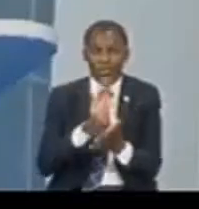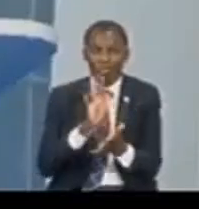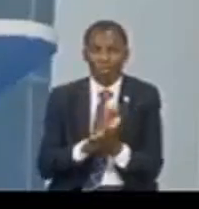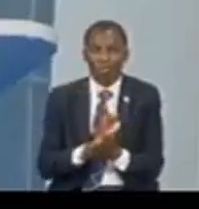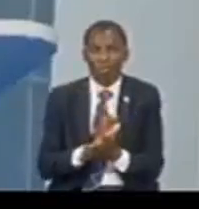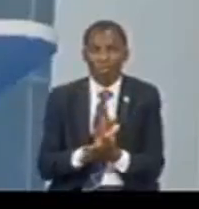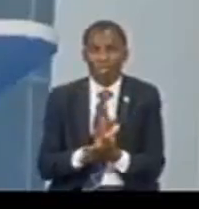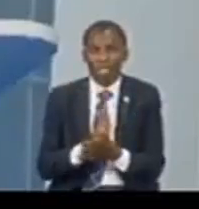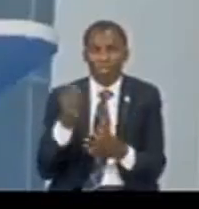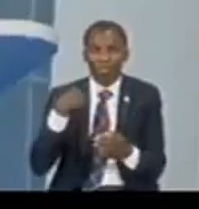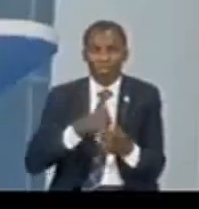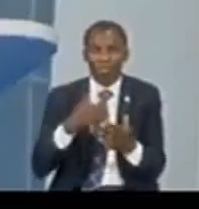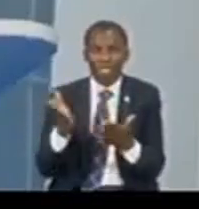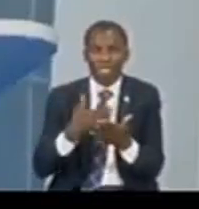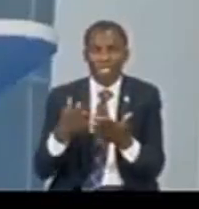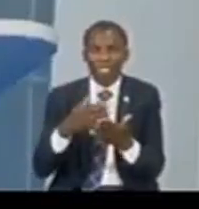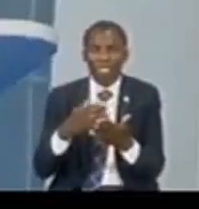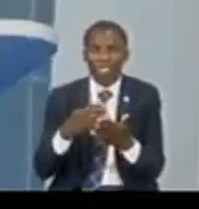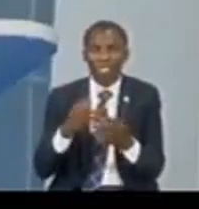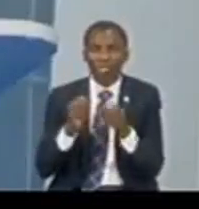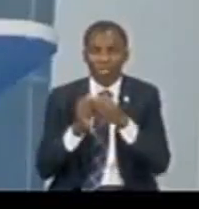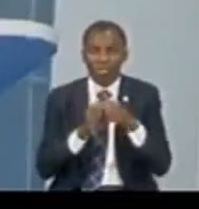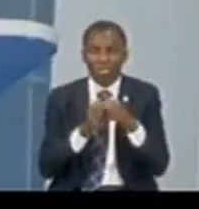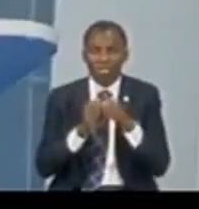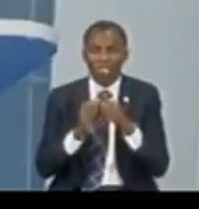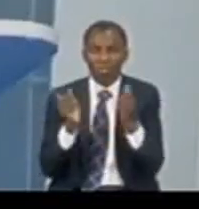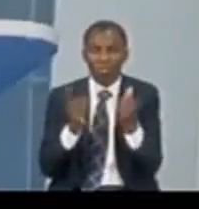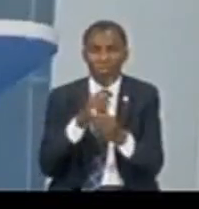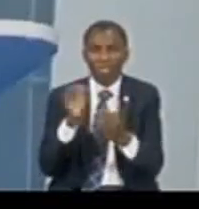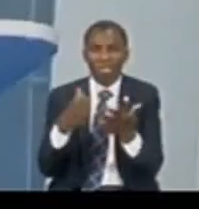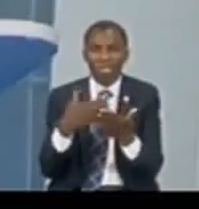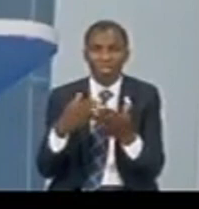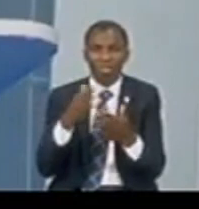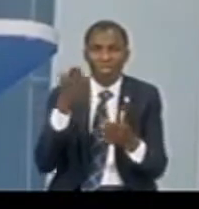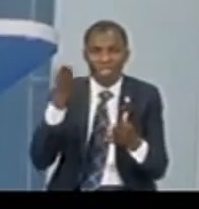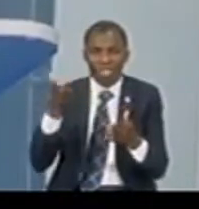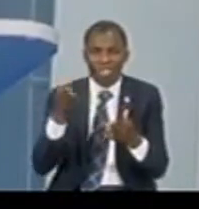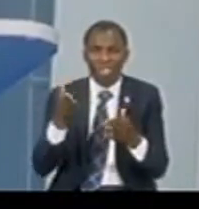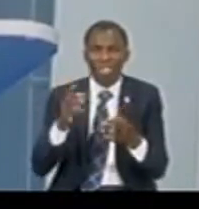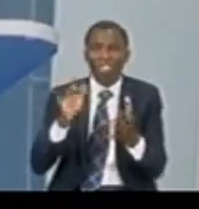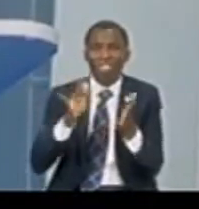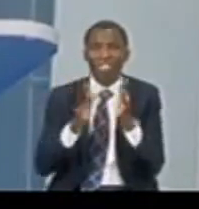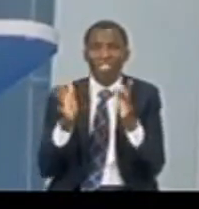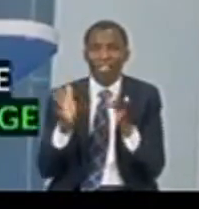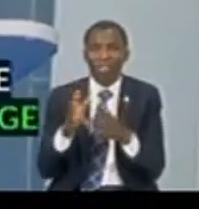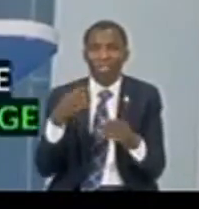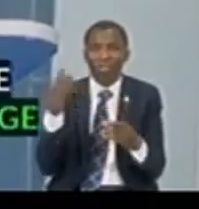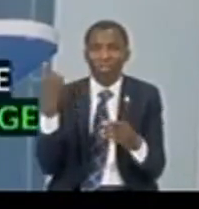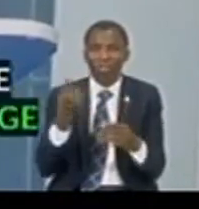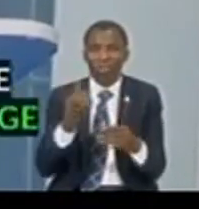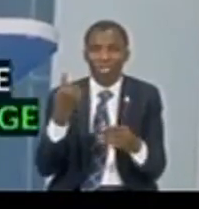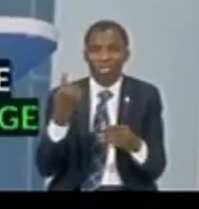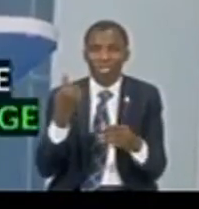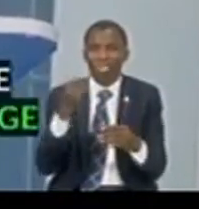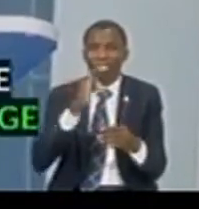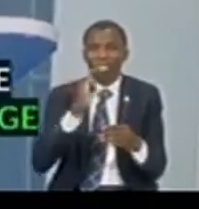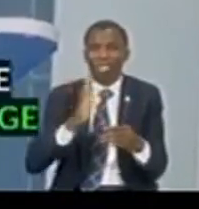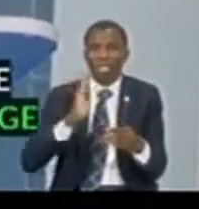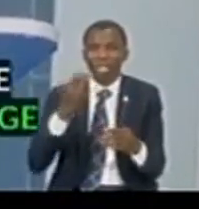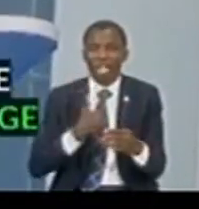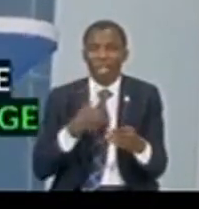so that we sing together the very first song there. Jesus only is our